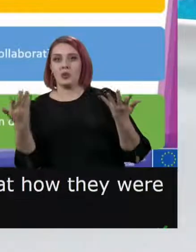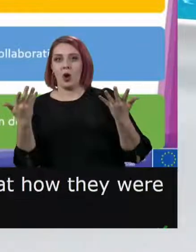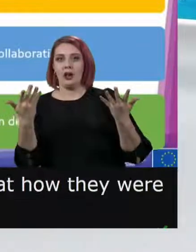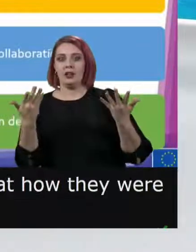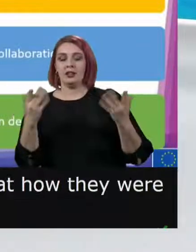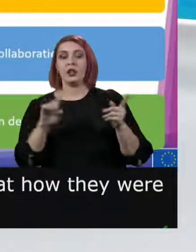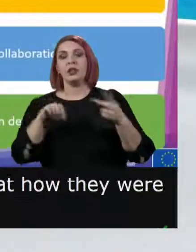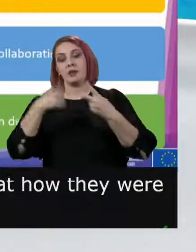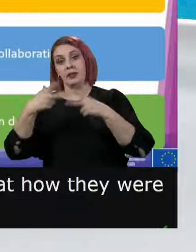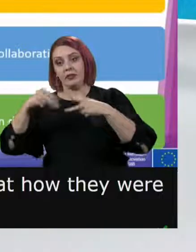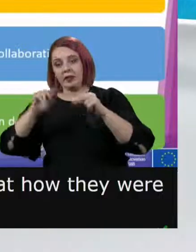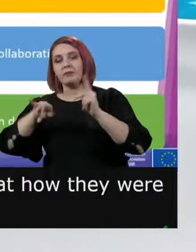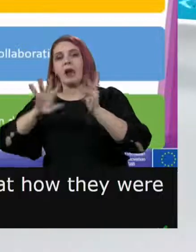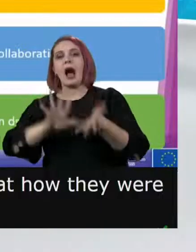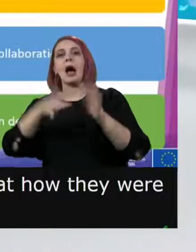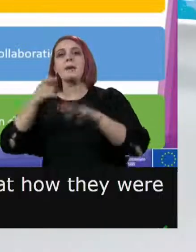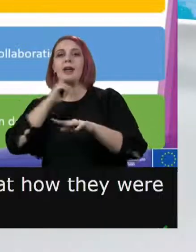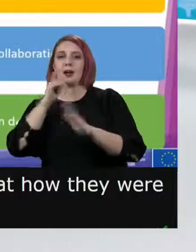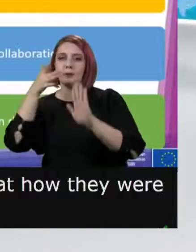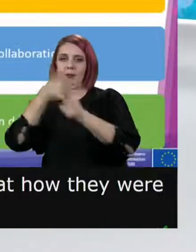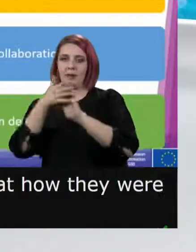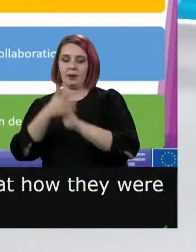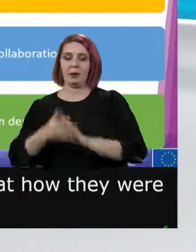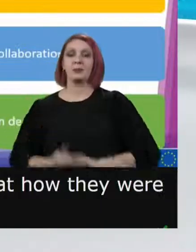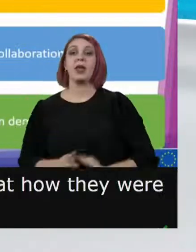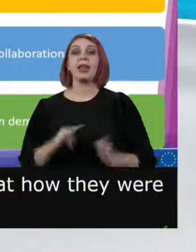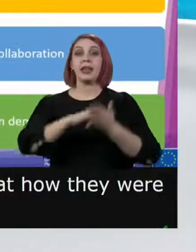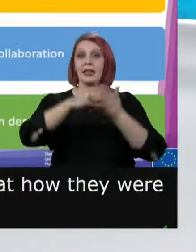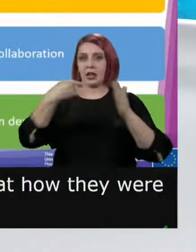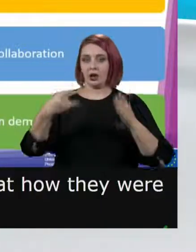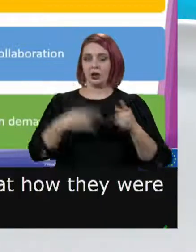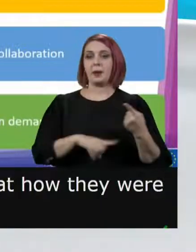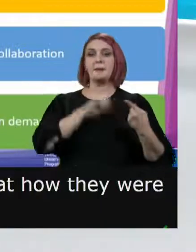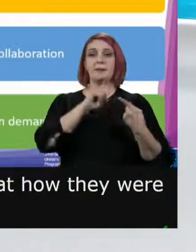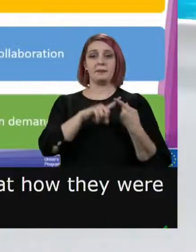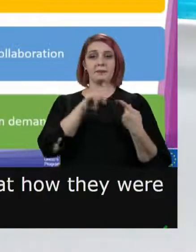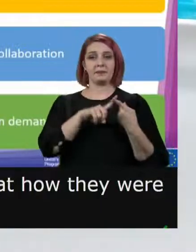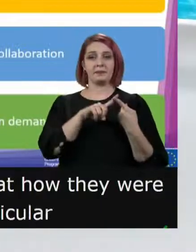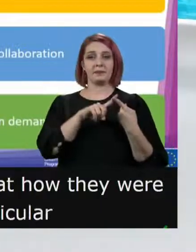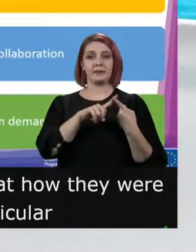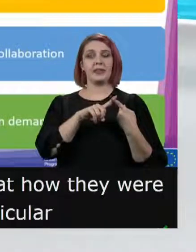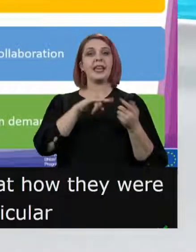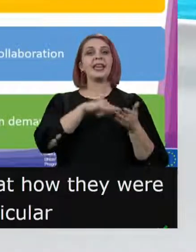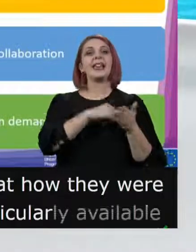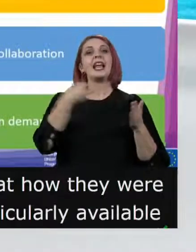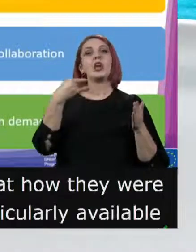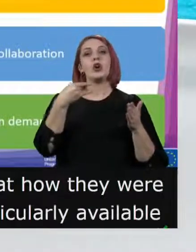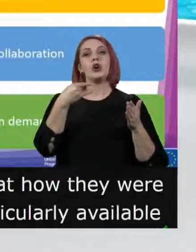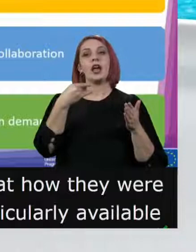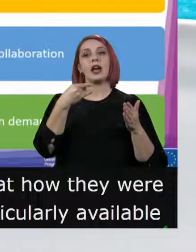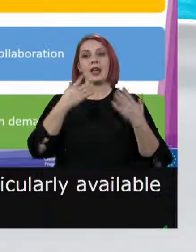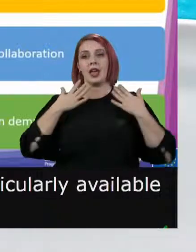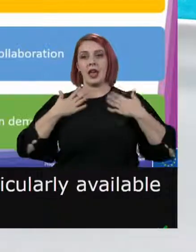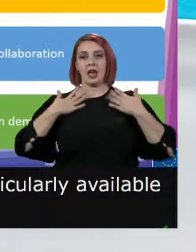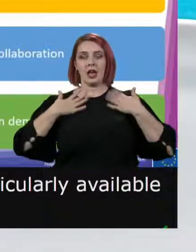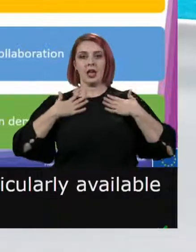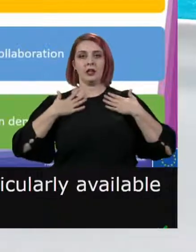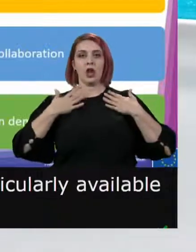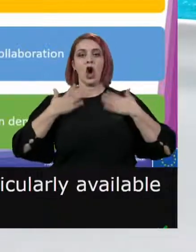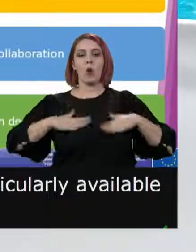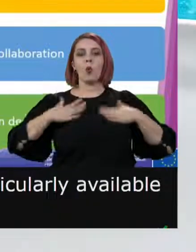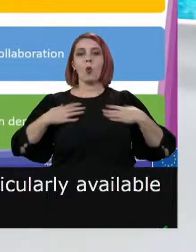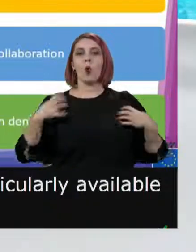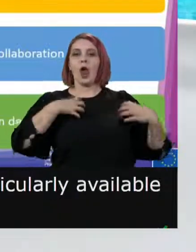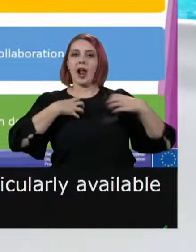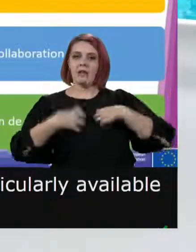So the first technology which we found to be particularly valuable was wearable technology. wearable technology that was pervasive.